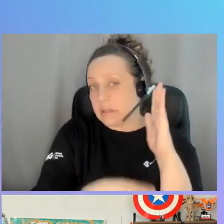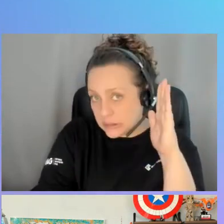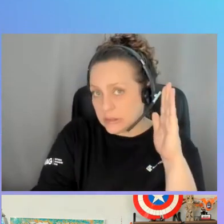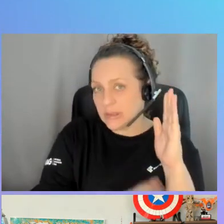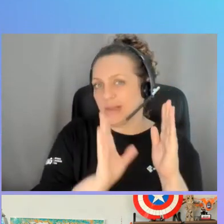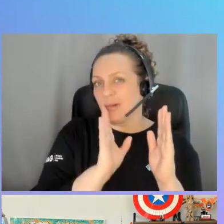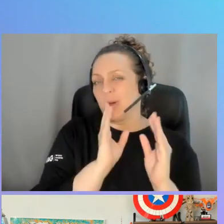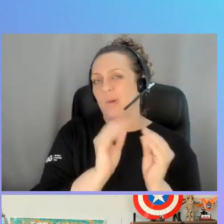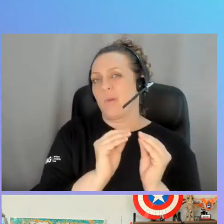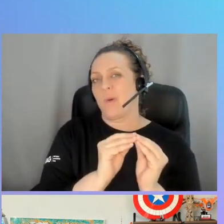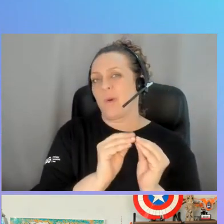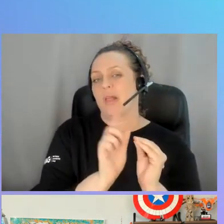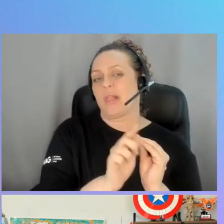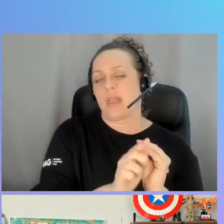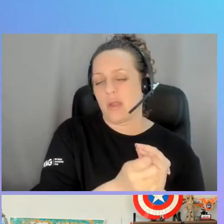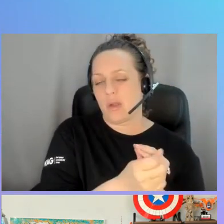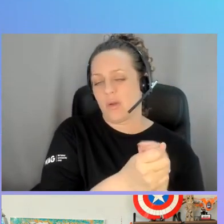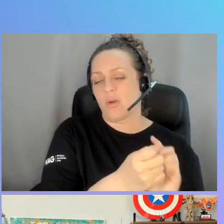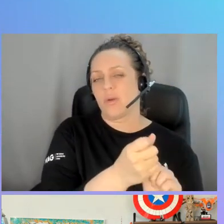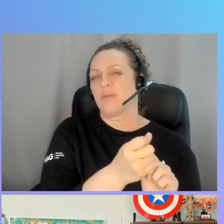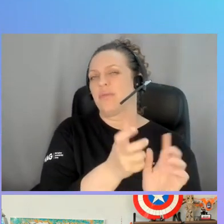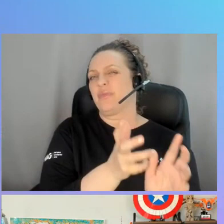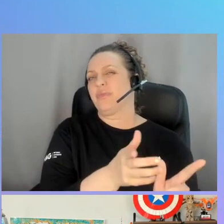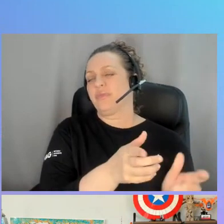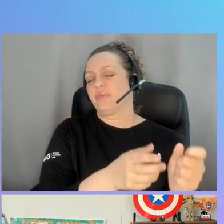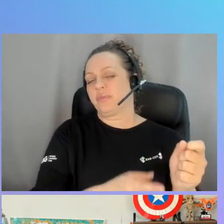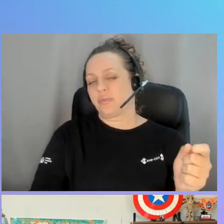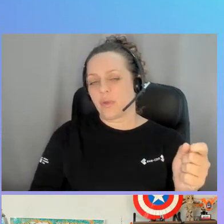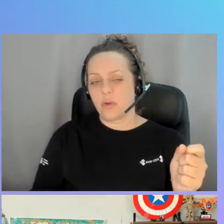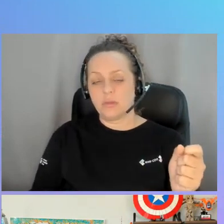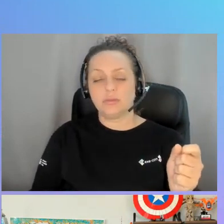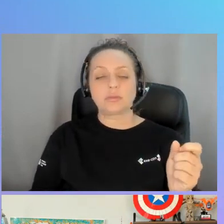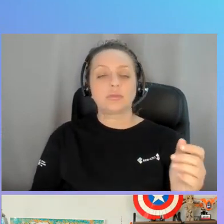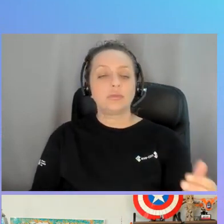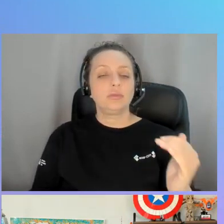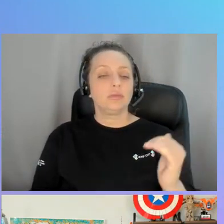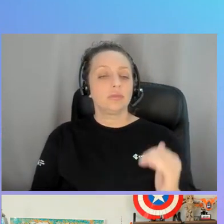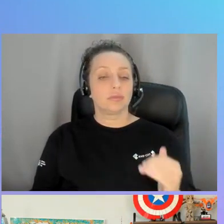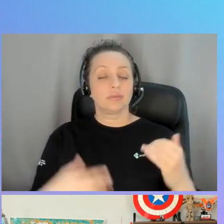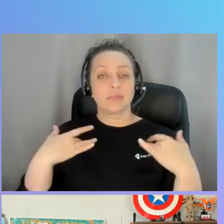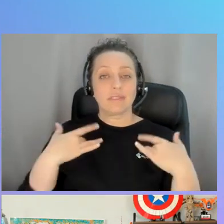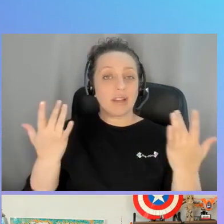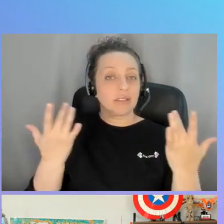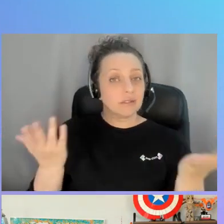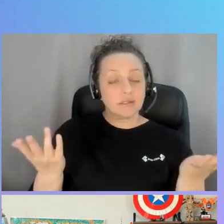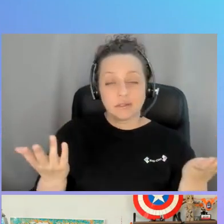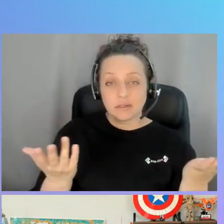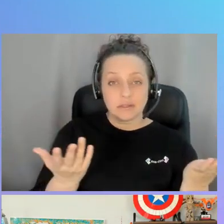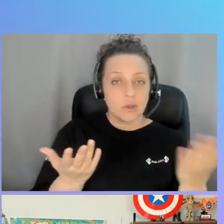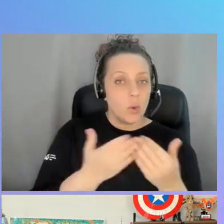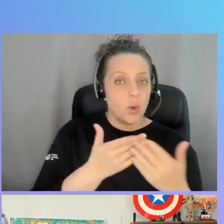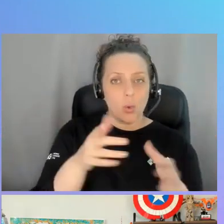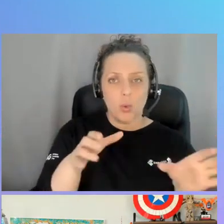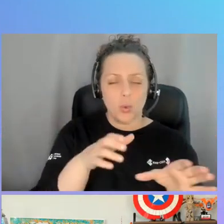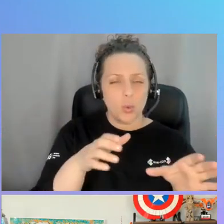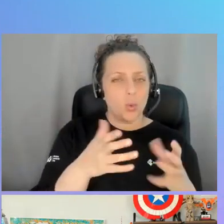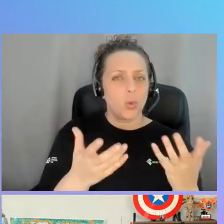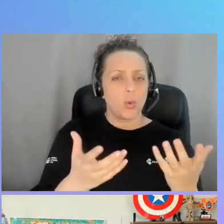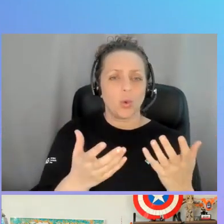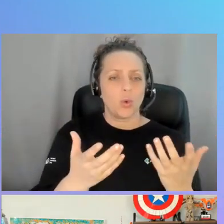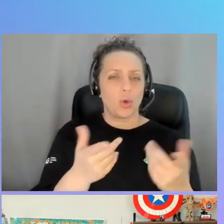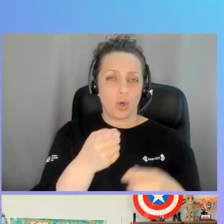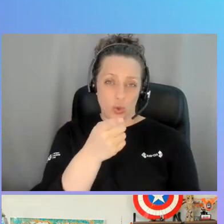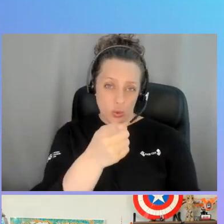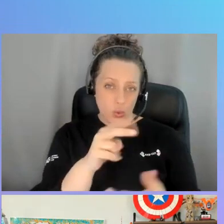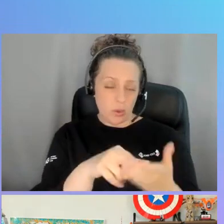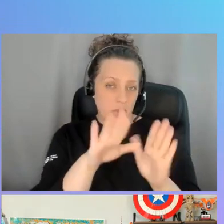in a little bit here. So I'm gonna leave that one there. Events, right? So whether you do, and when I say